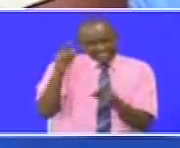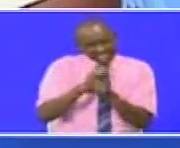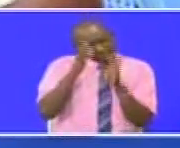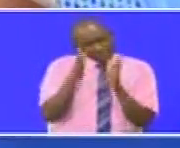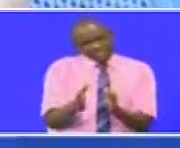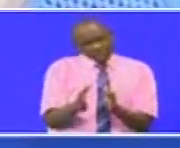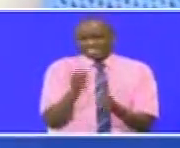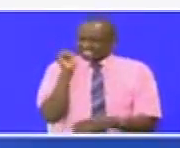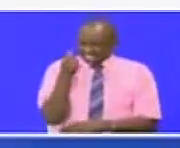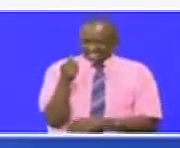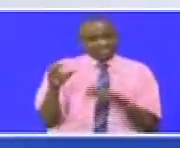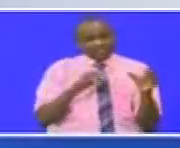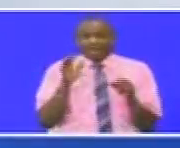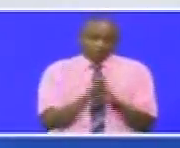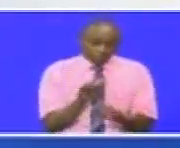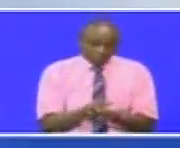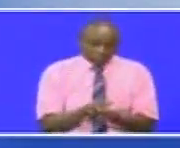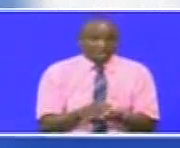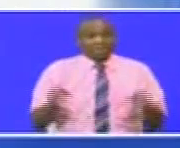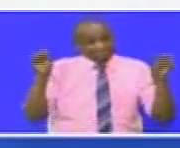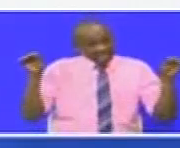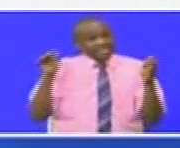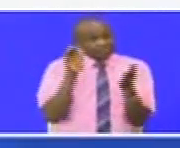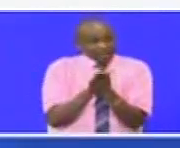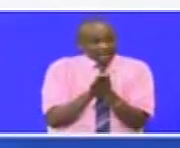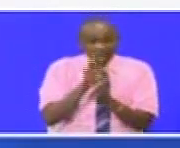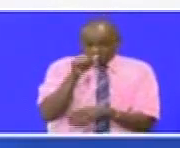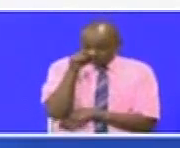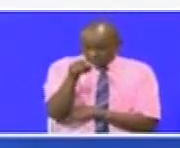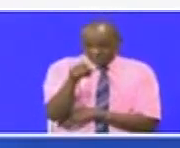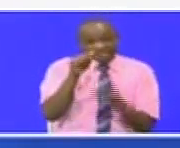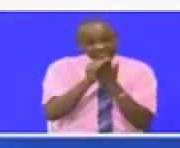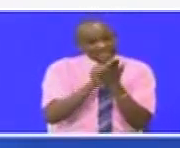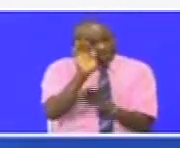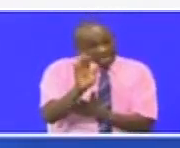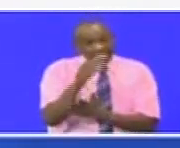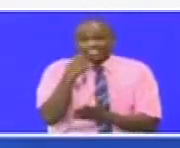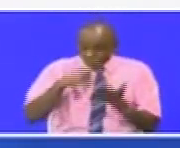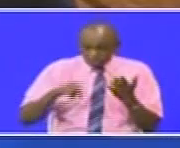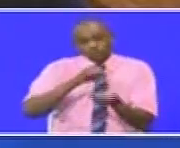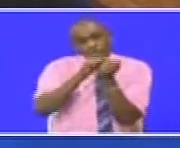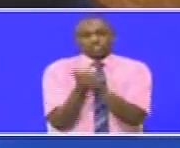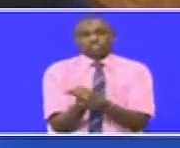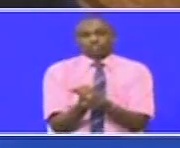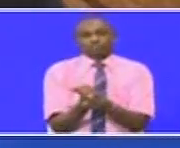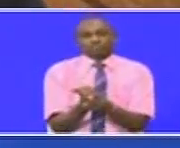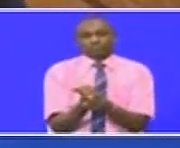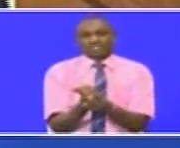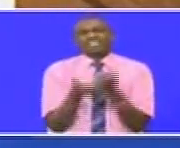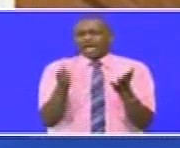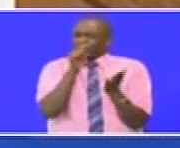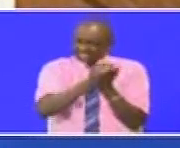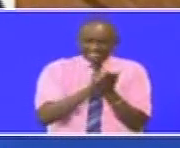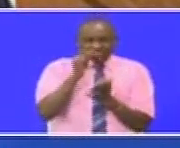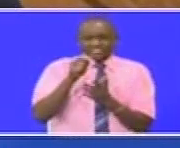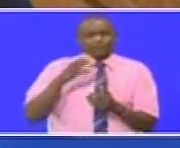individual in Kenya, which Barclays Bank, through its shared growth agenda, is now trying to change. The shared growth agenda is